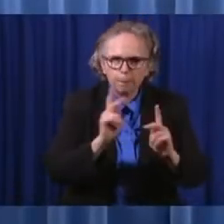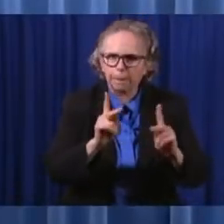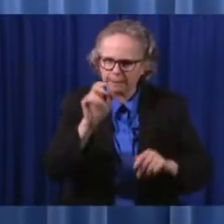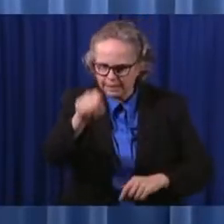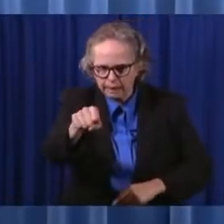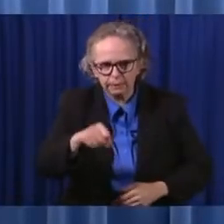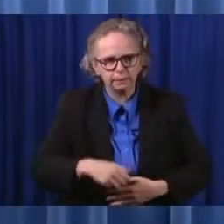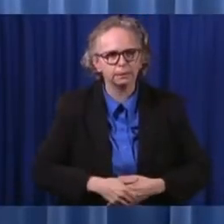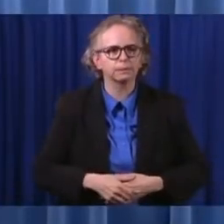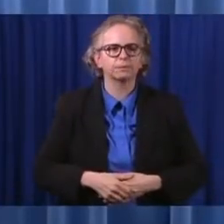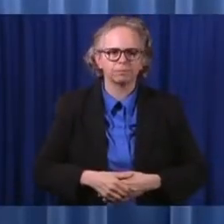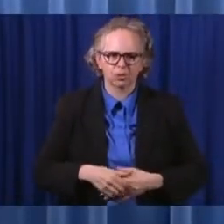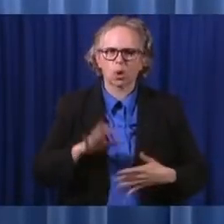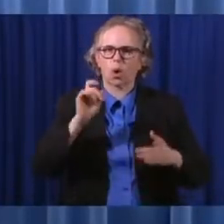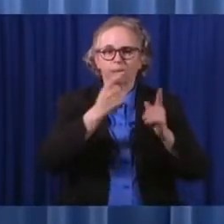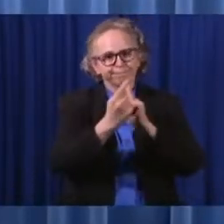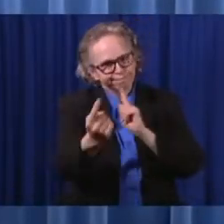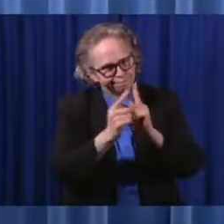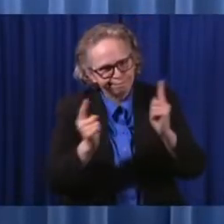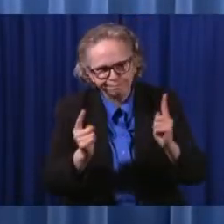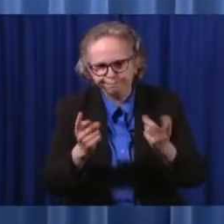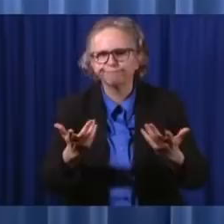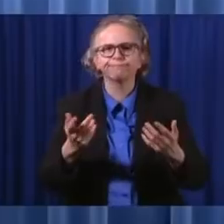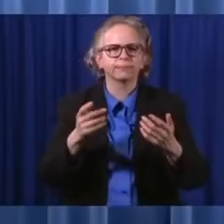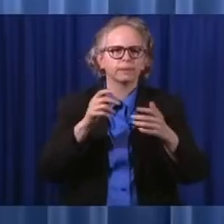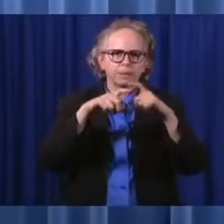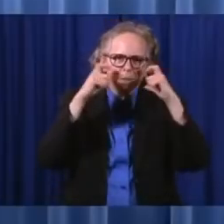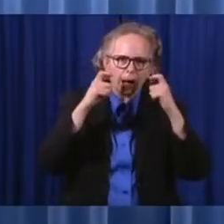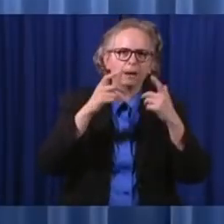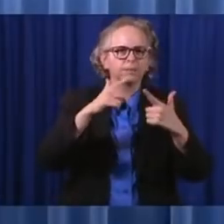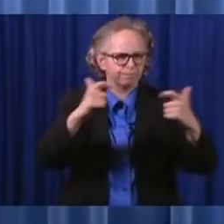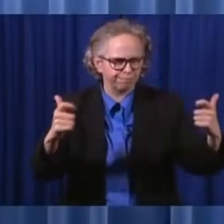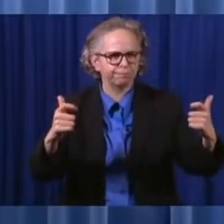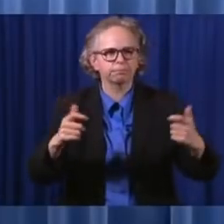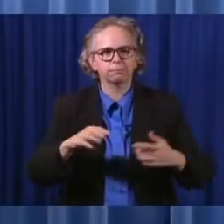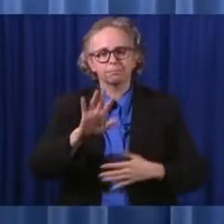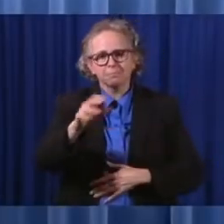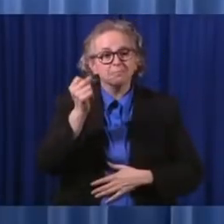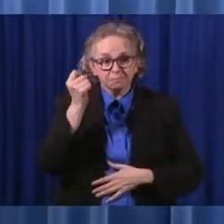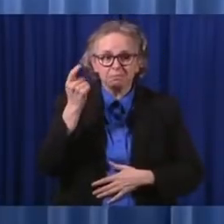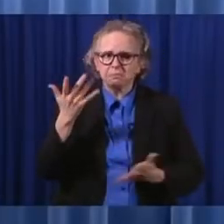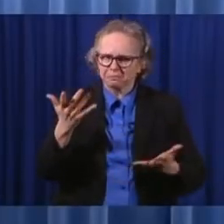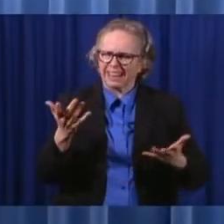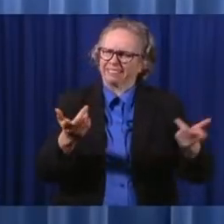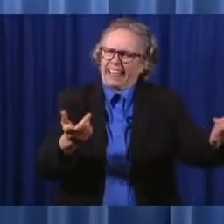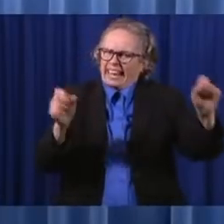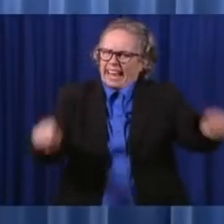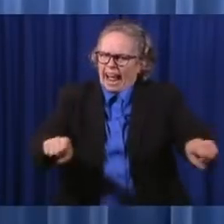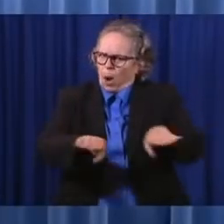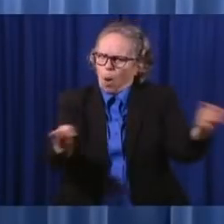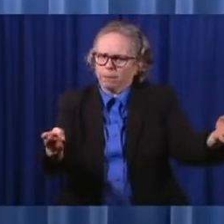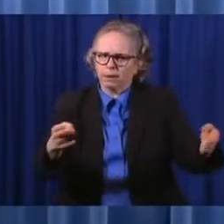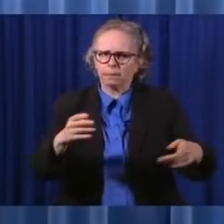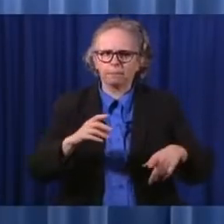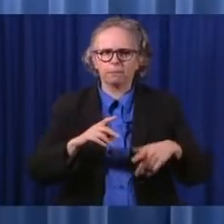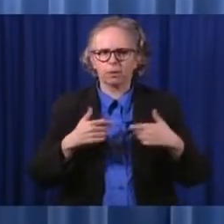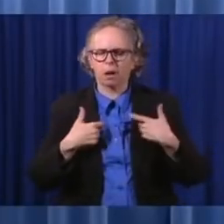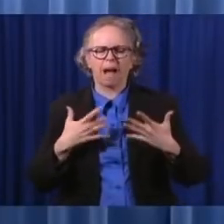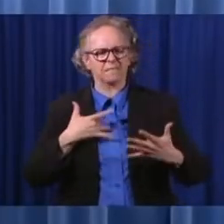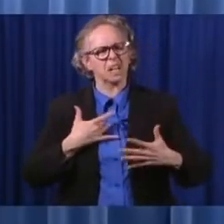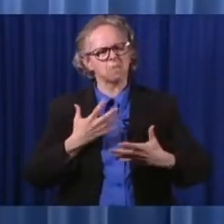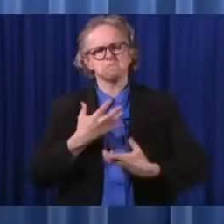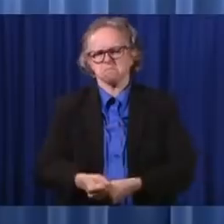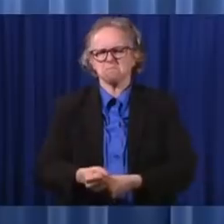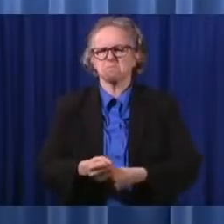distancing. It's all the things that they can do. And there's no reason any of them cannot do this. So I would be optimistic about